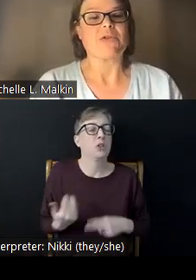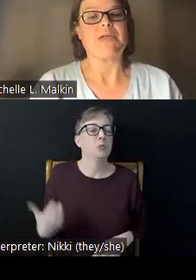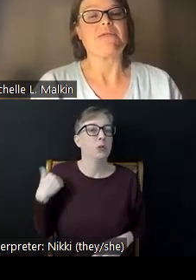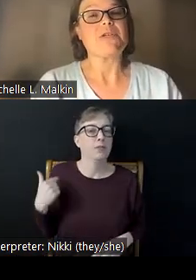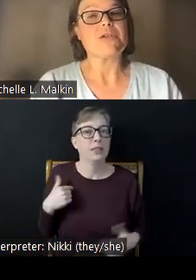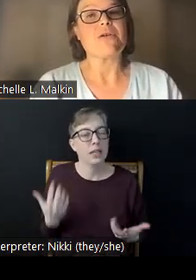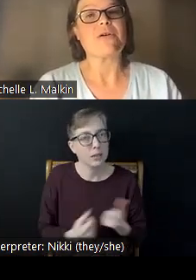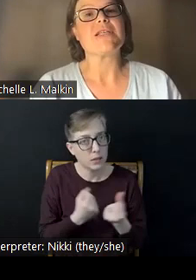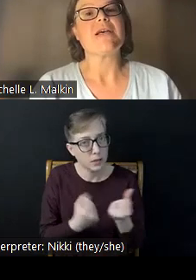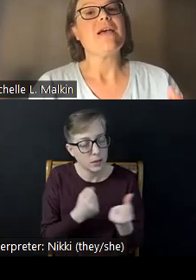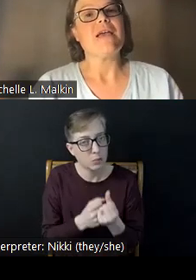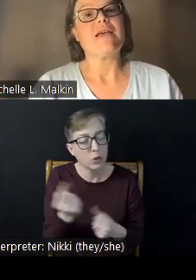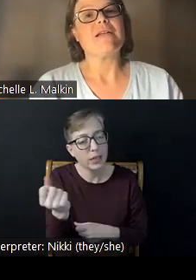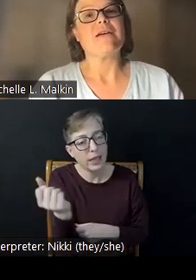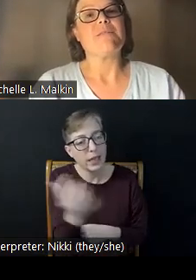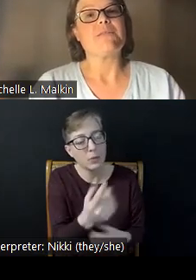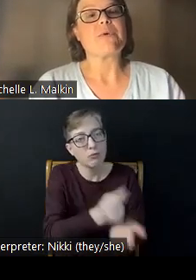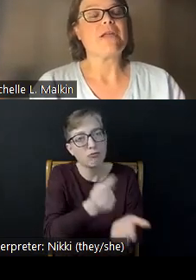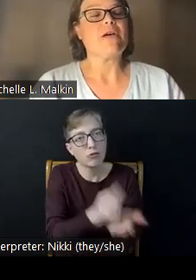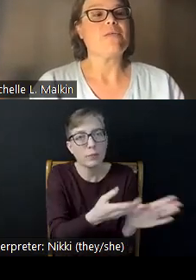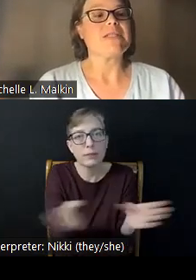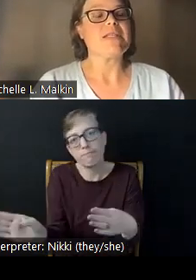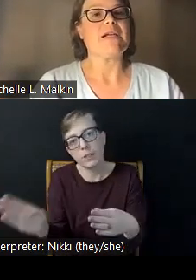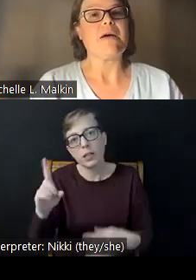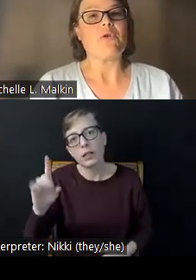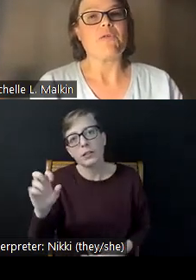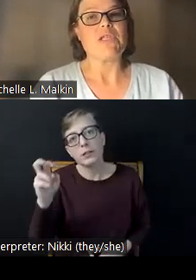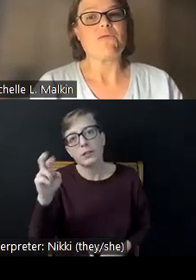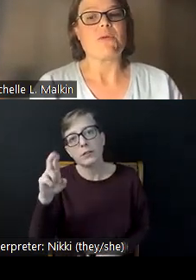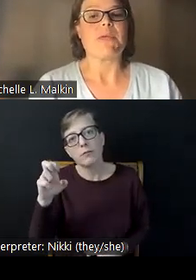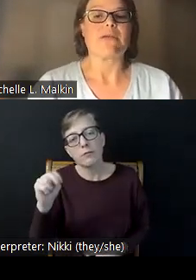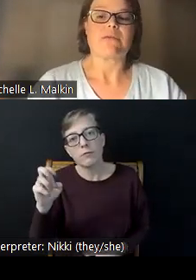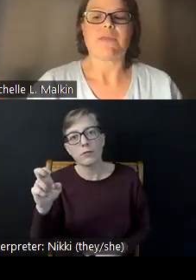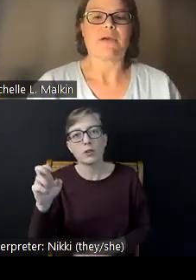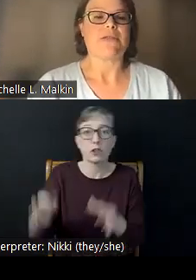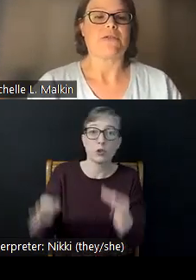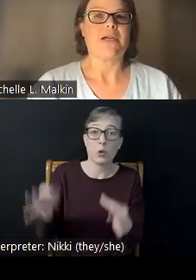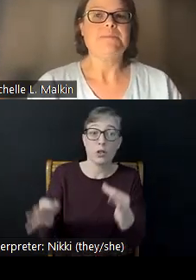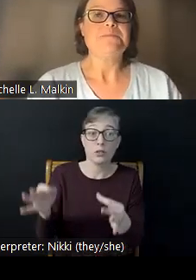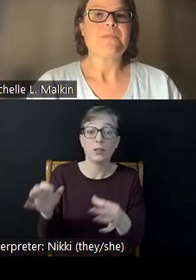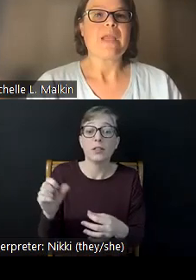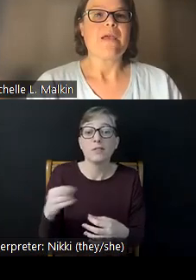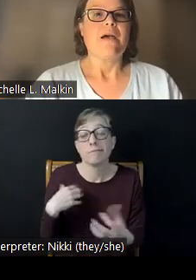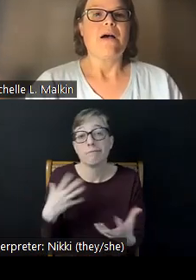gambling treatment diversion courts, and really hope to see a lot more of these forming throughout the country.